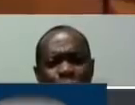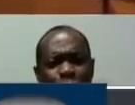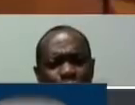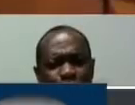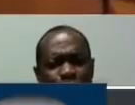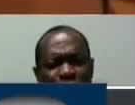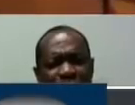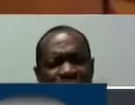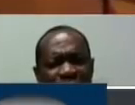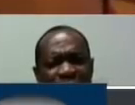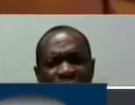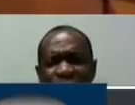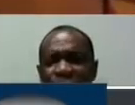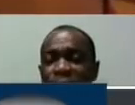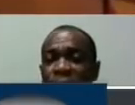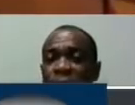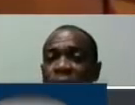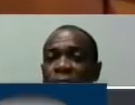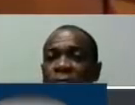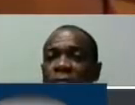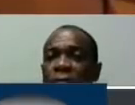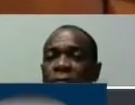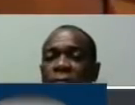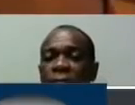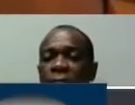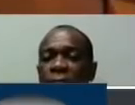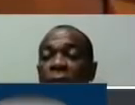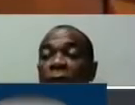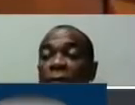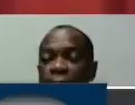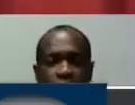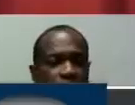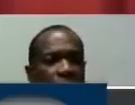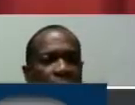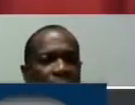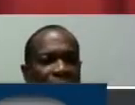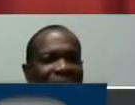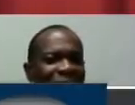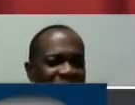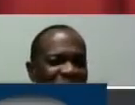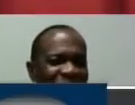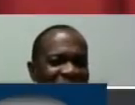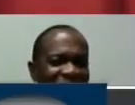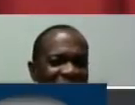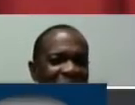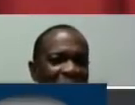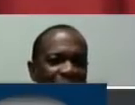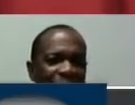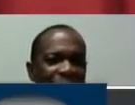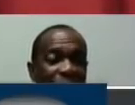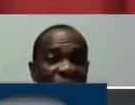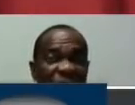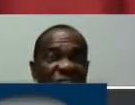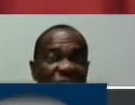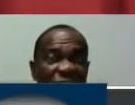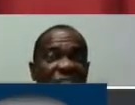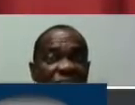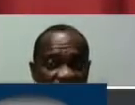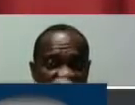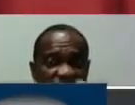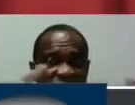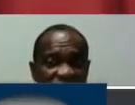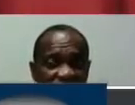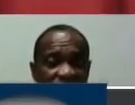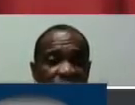right? Yes, yeah, so that conversation is actually happening between, I could say it's a very large facility. They're in the process of doing